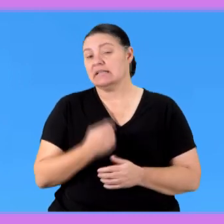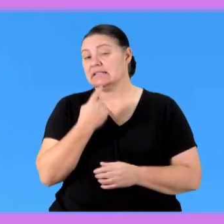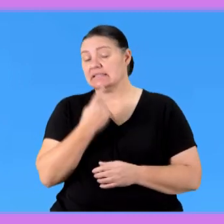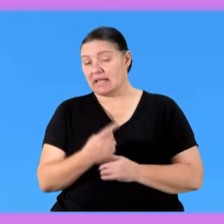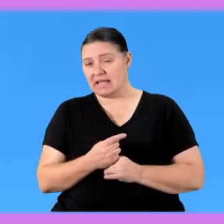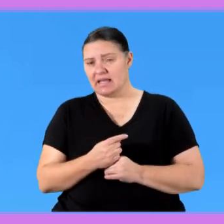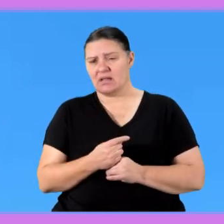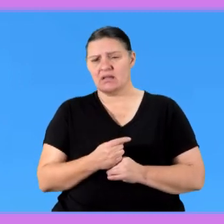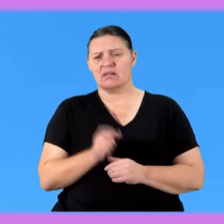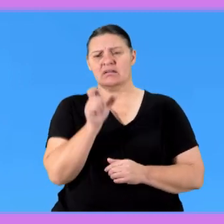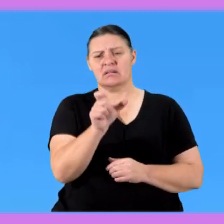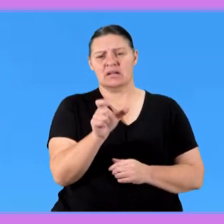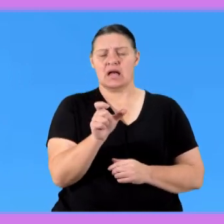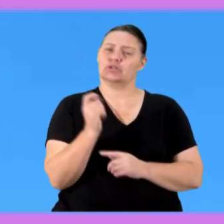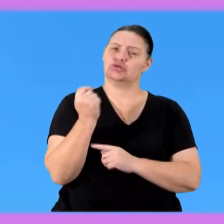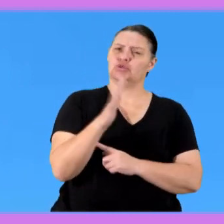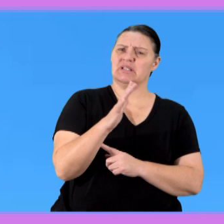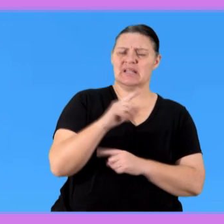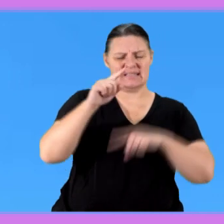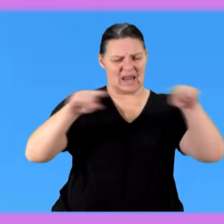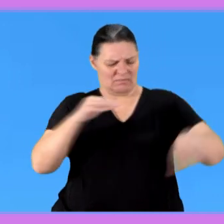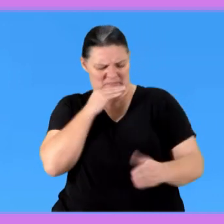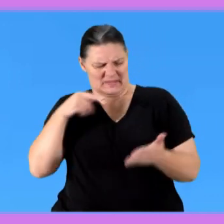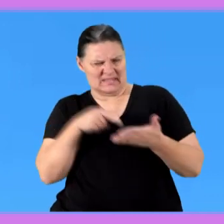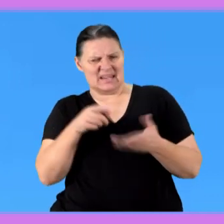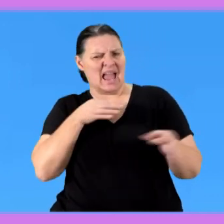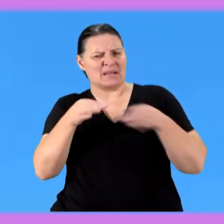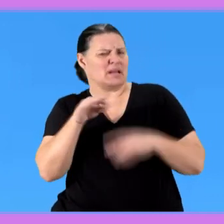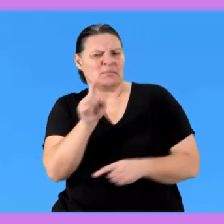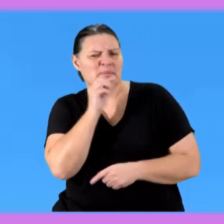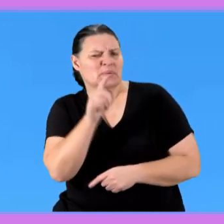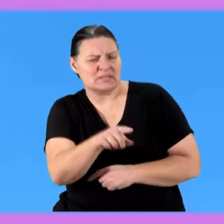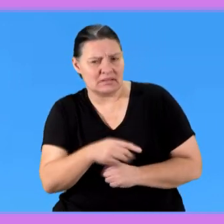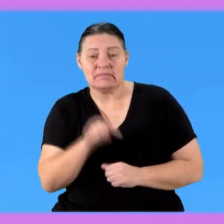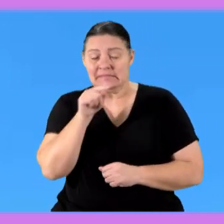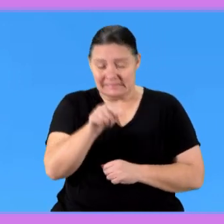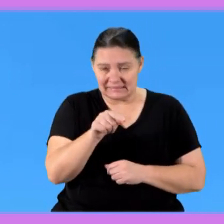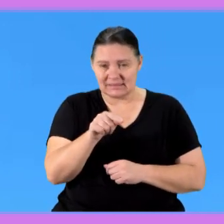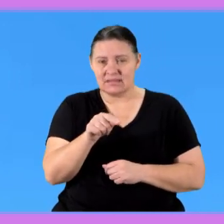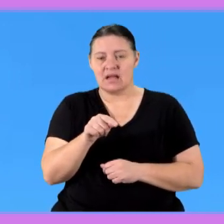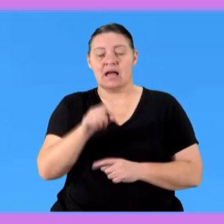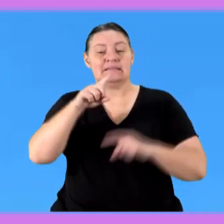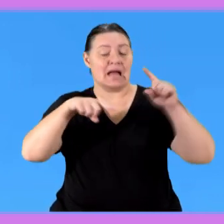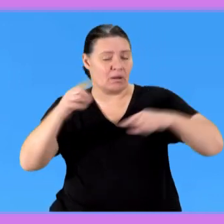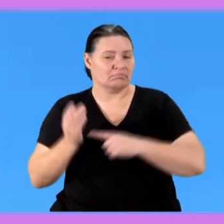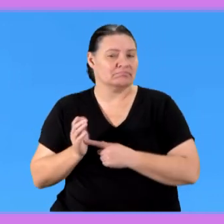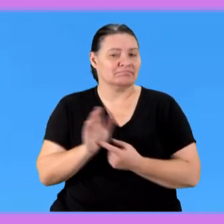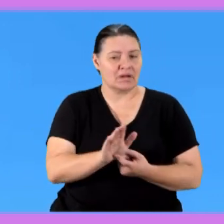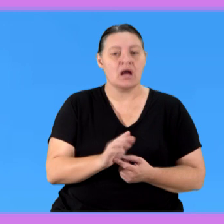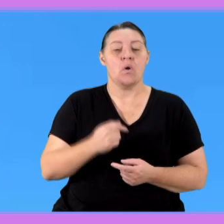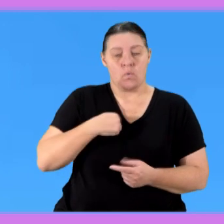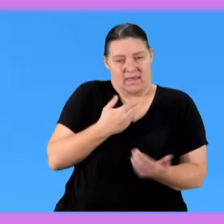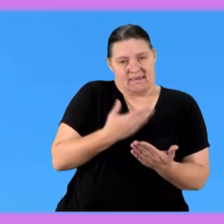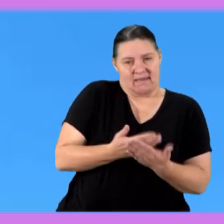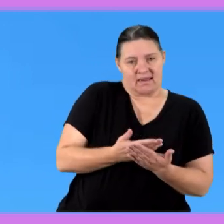number 2. It says here, define the term tree diagram. Okay, so a tree diagram is a diagram, a